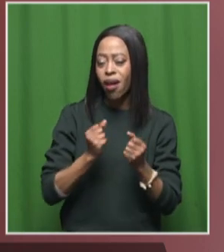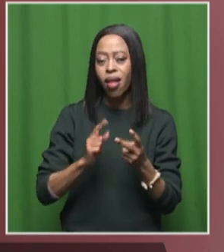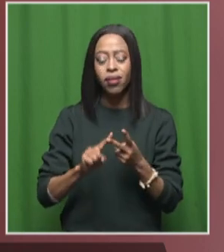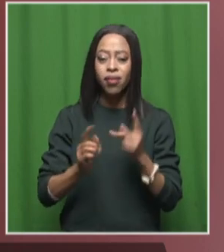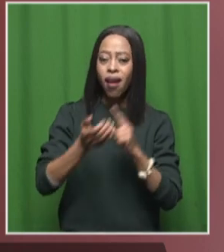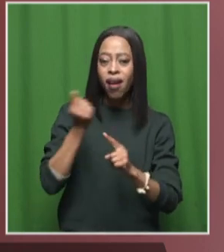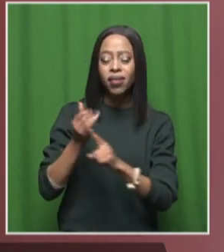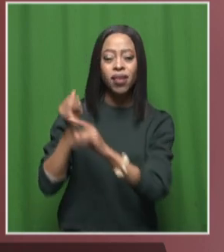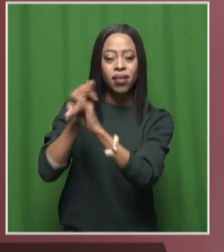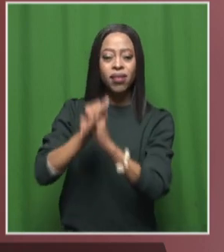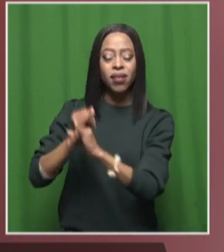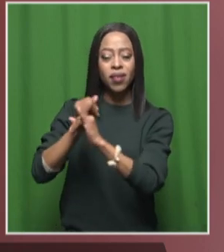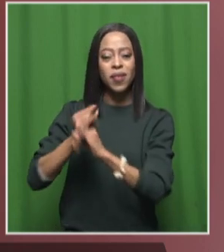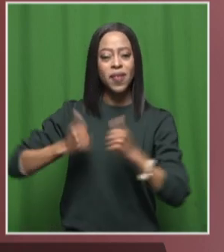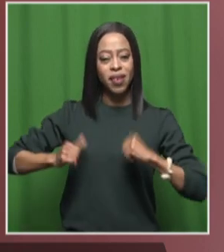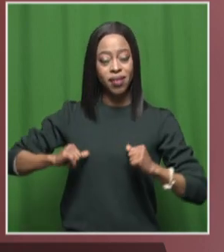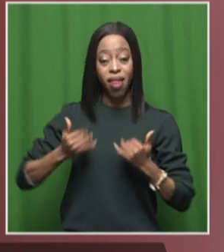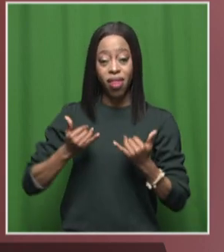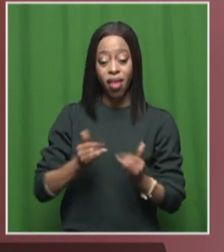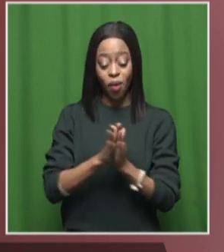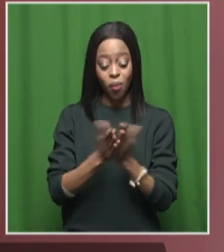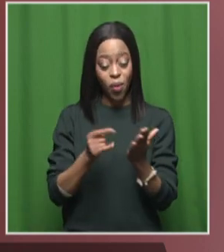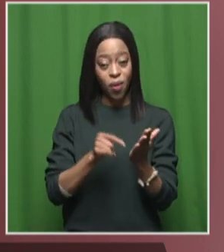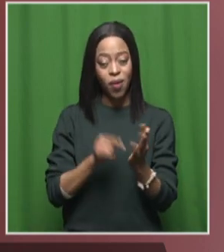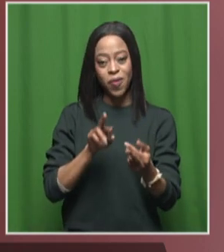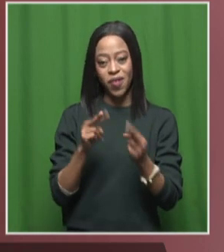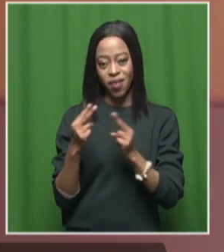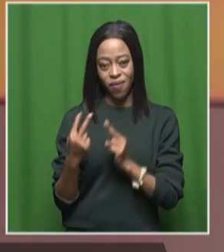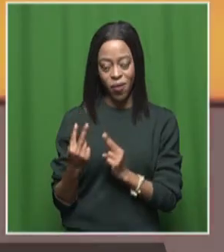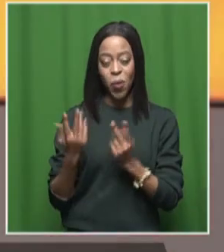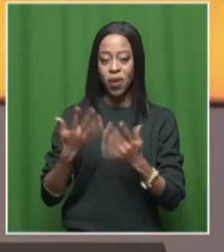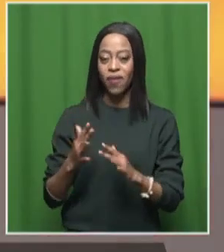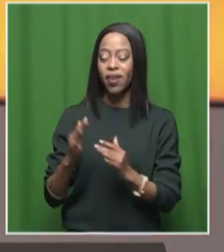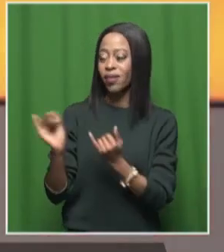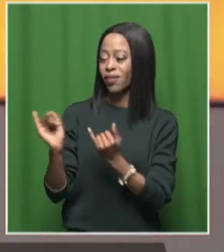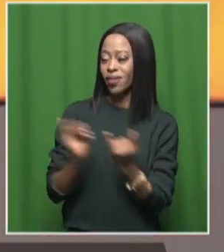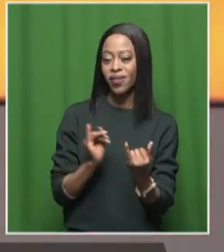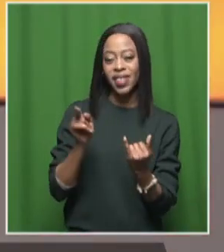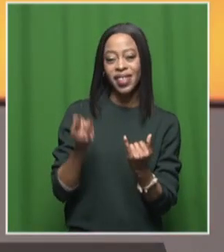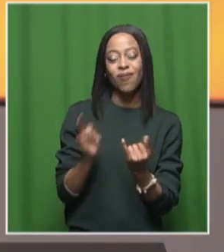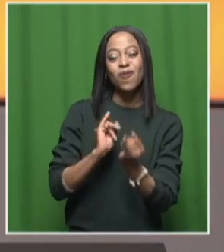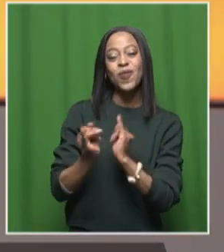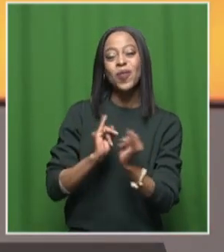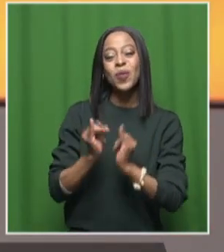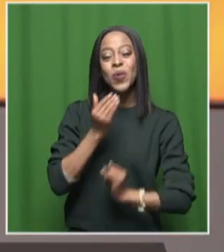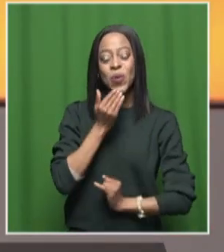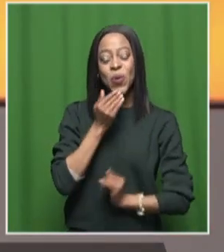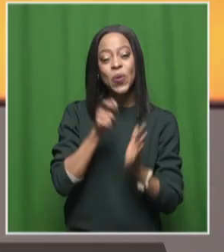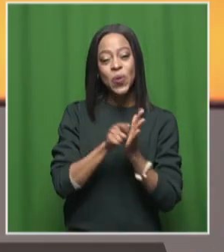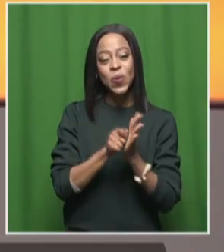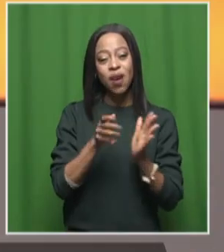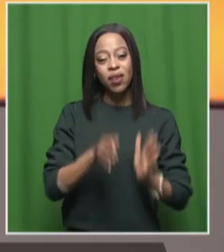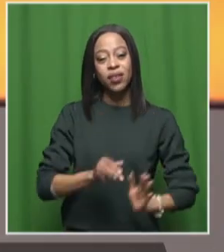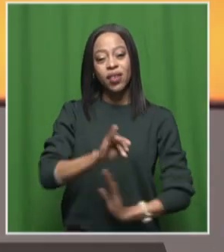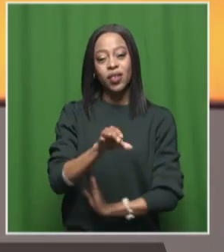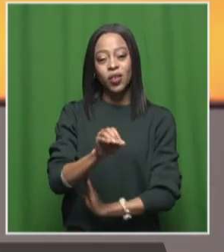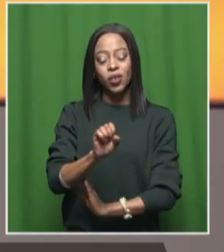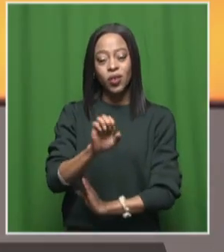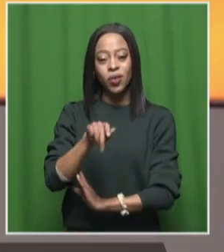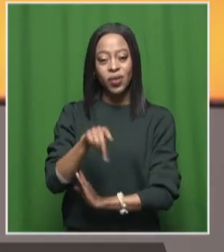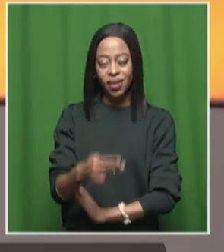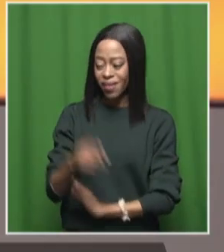large. So to review the book and tell us a little bit more about Moditle Pholo, we are going to be joined by author Joseph Masilo himself.